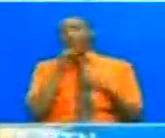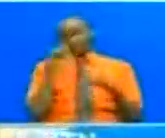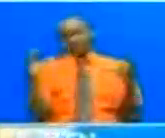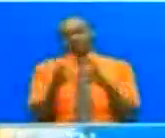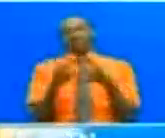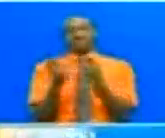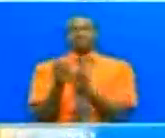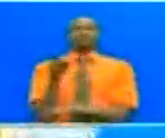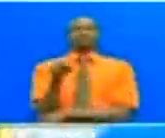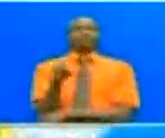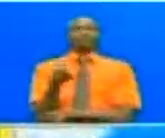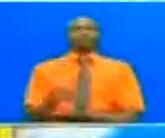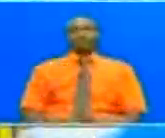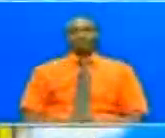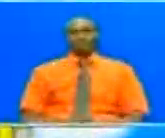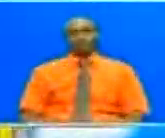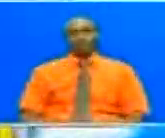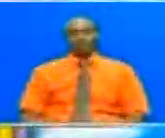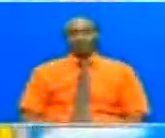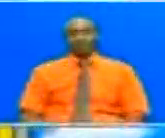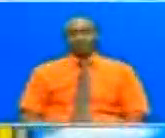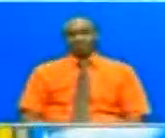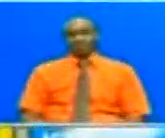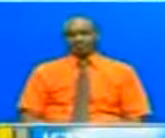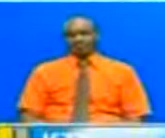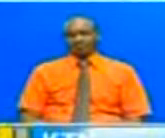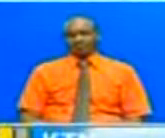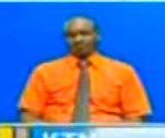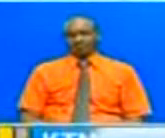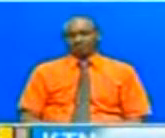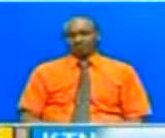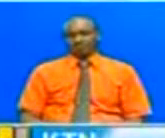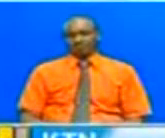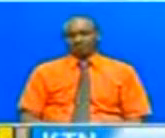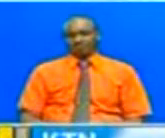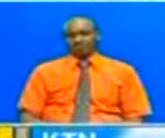Rosalina